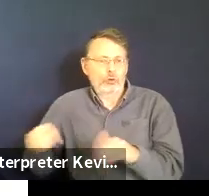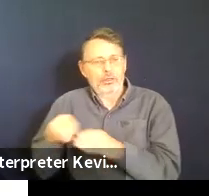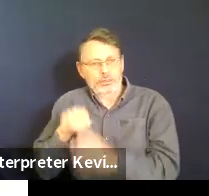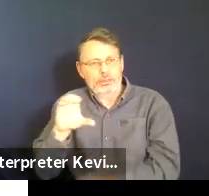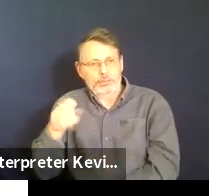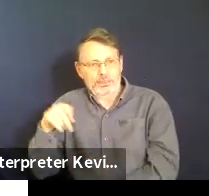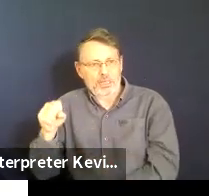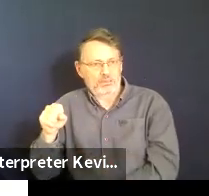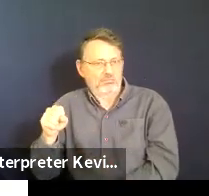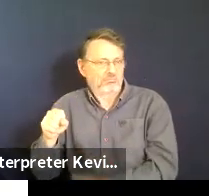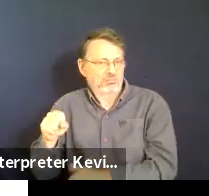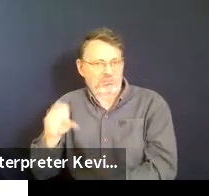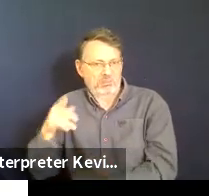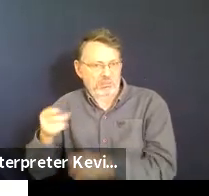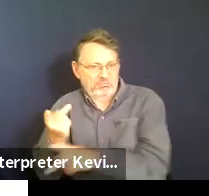custody.